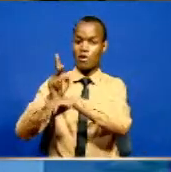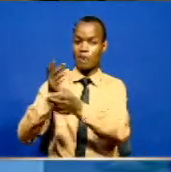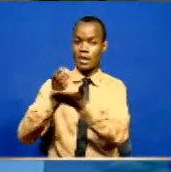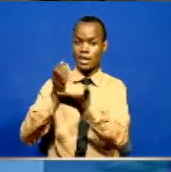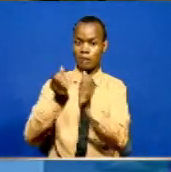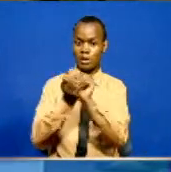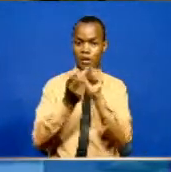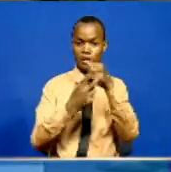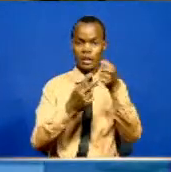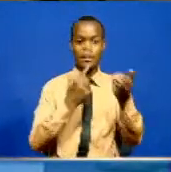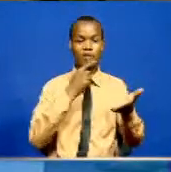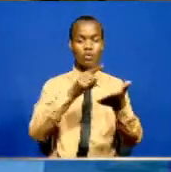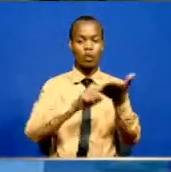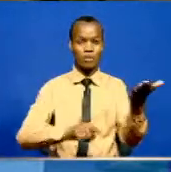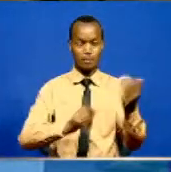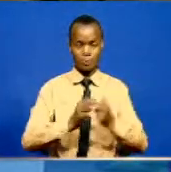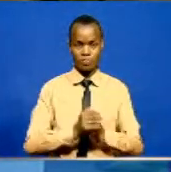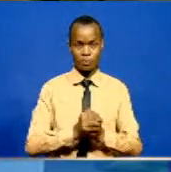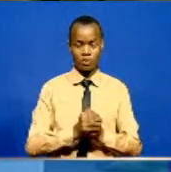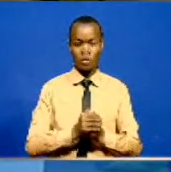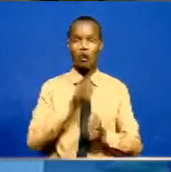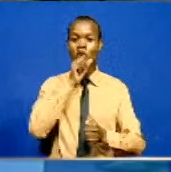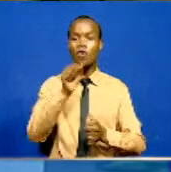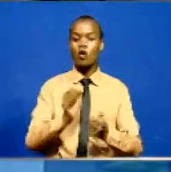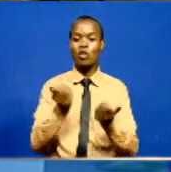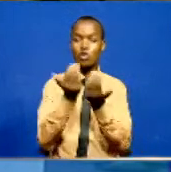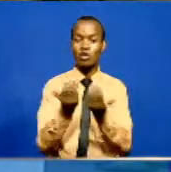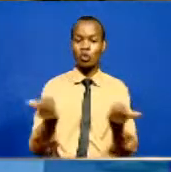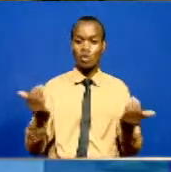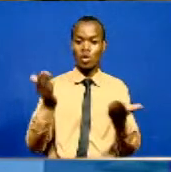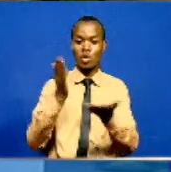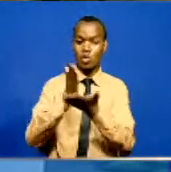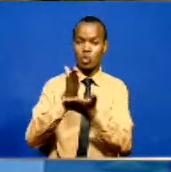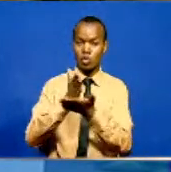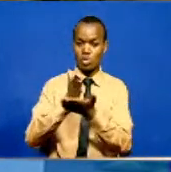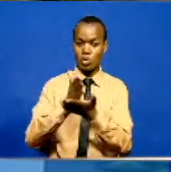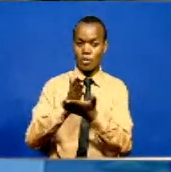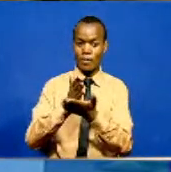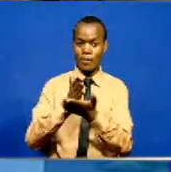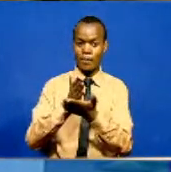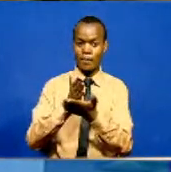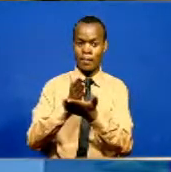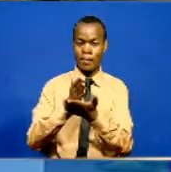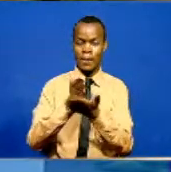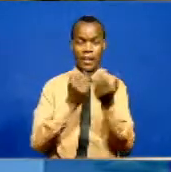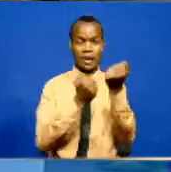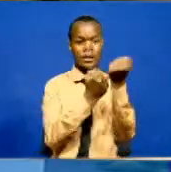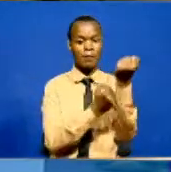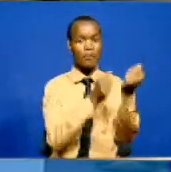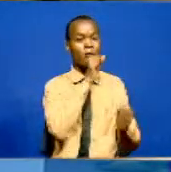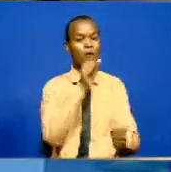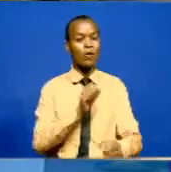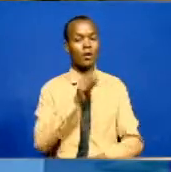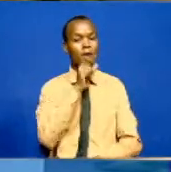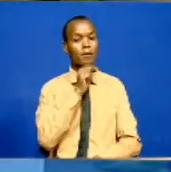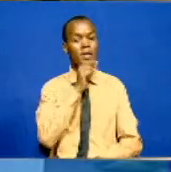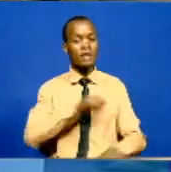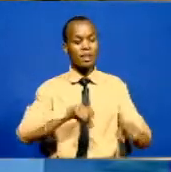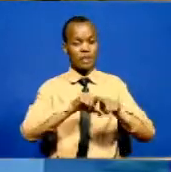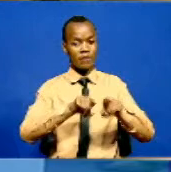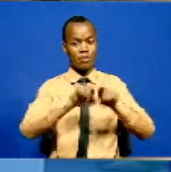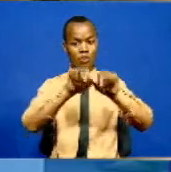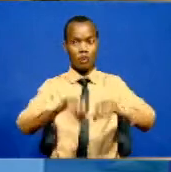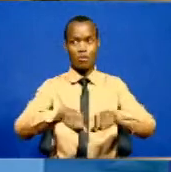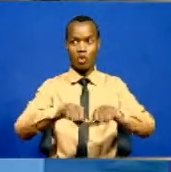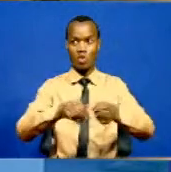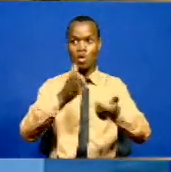it says also, part 1, grandchildren are the crowns of old men. Therefore, remain to be